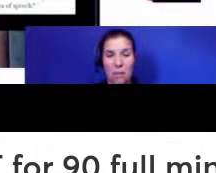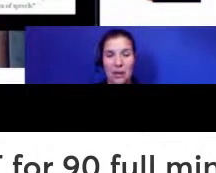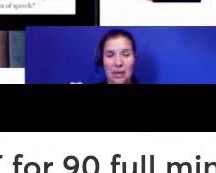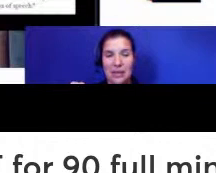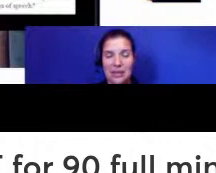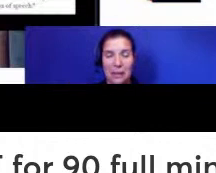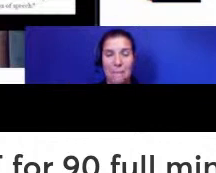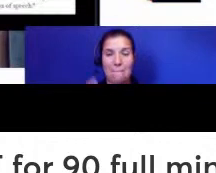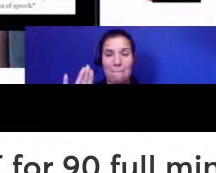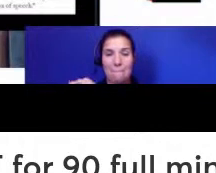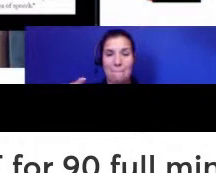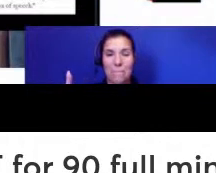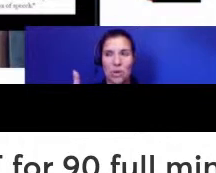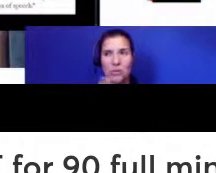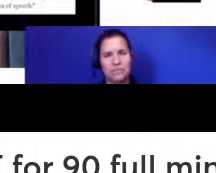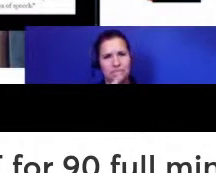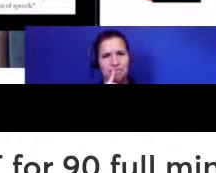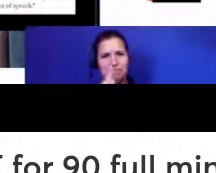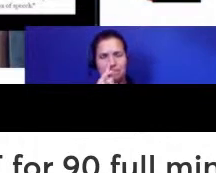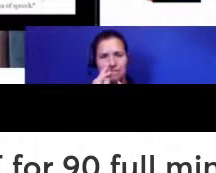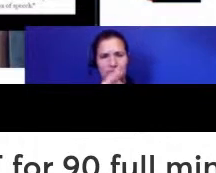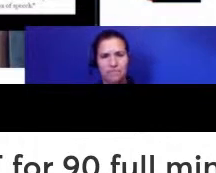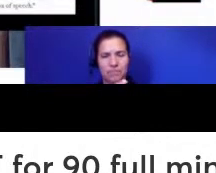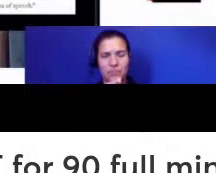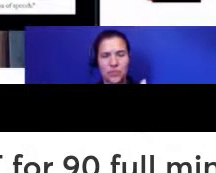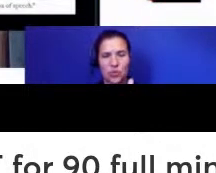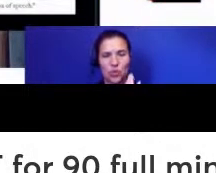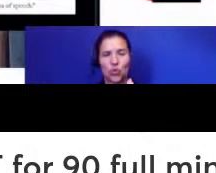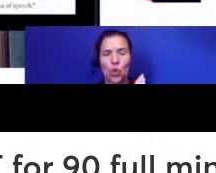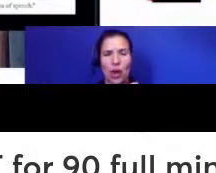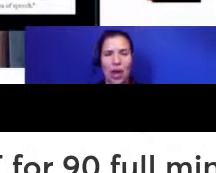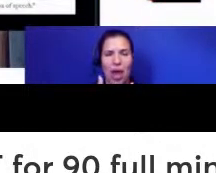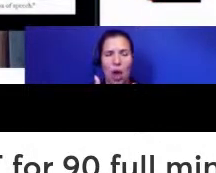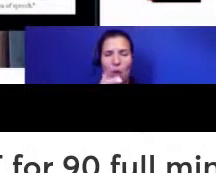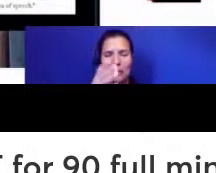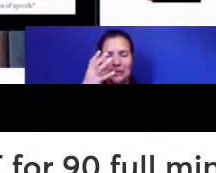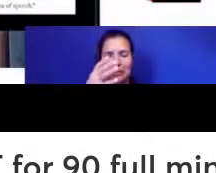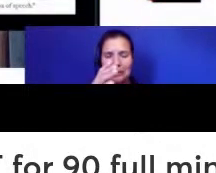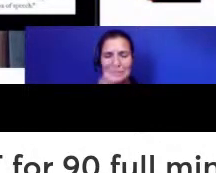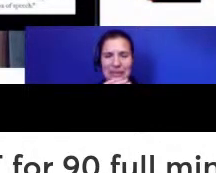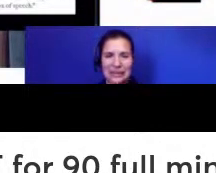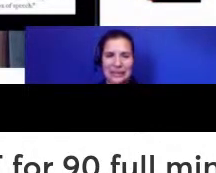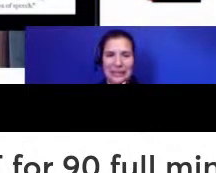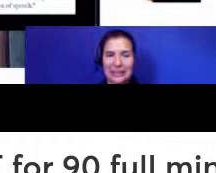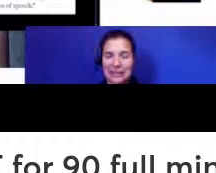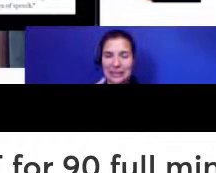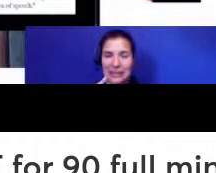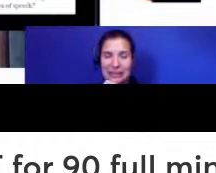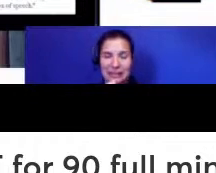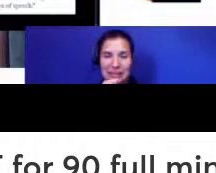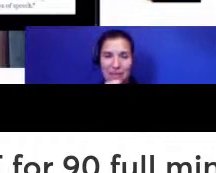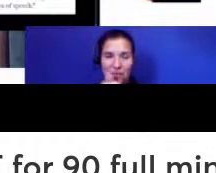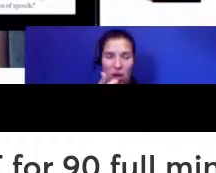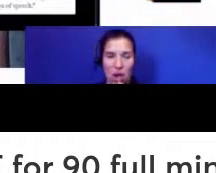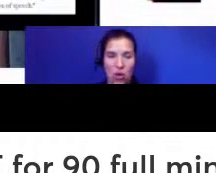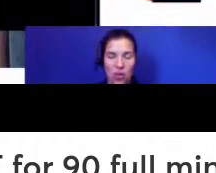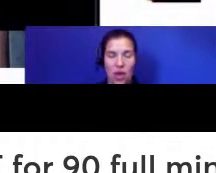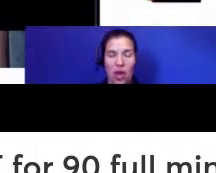DeSantis, which ironically mandates the instructions of how citizens suffered the suppression of speech under communist